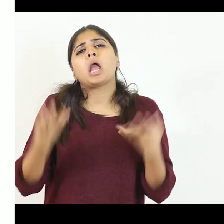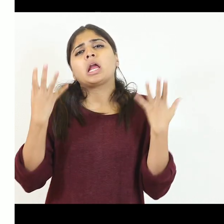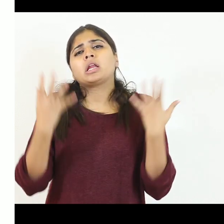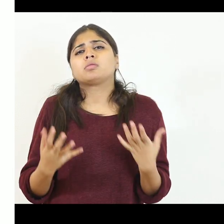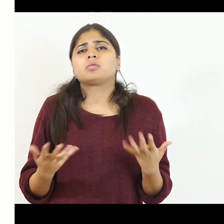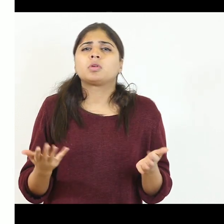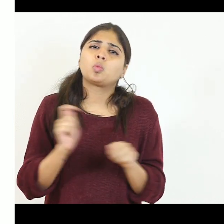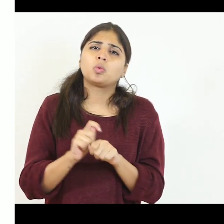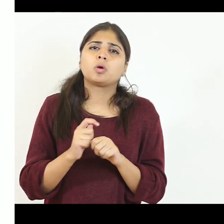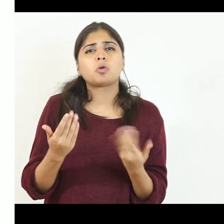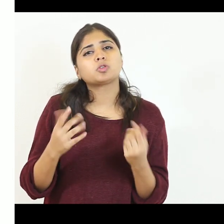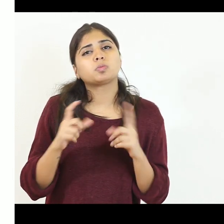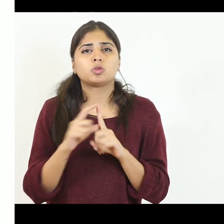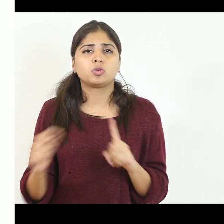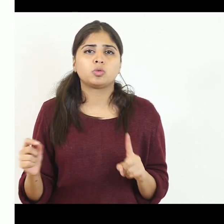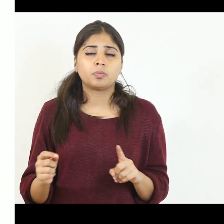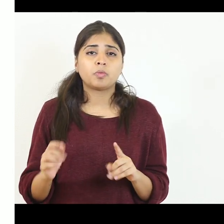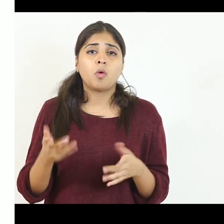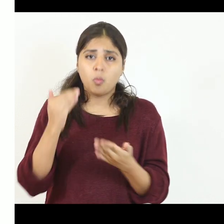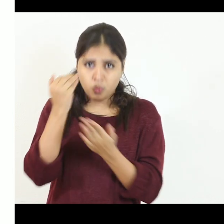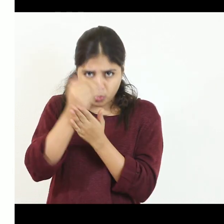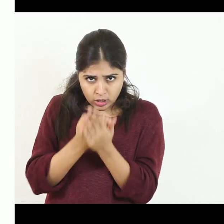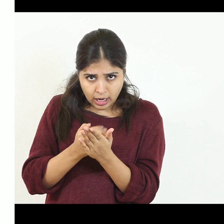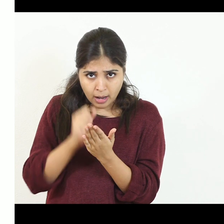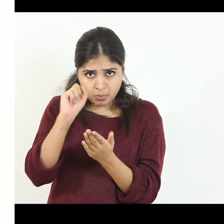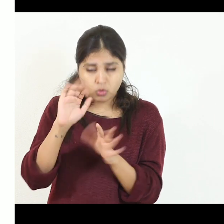programmatically or a user interface.